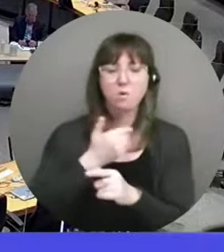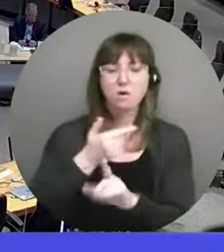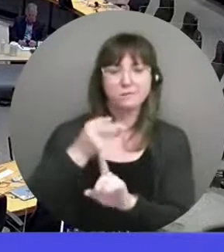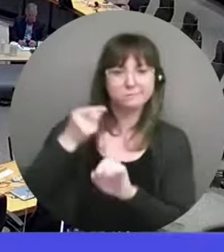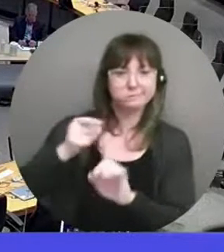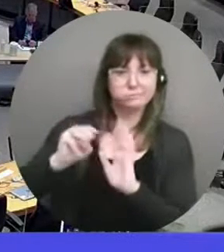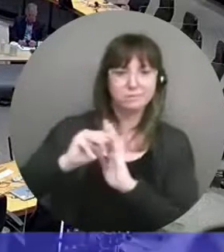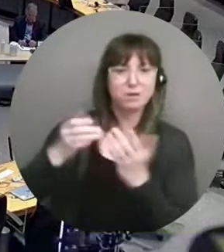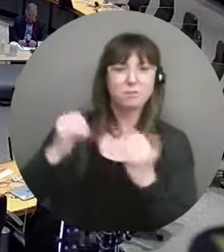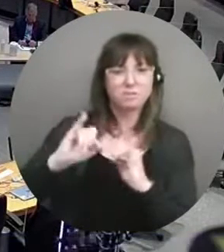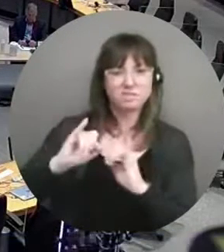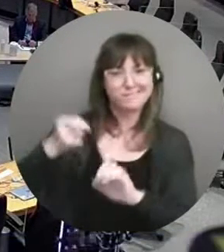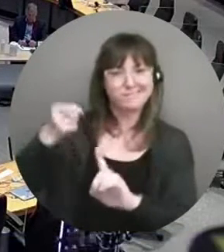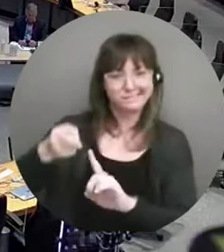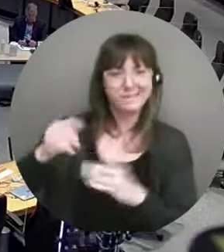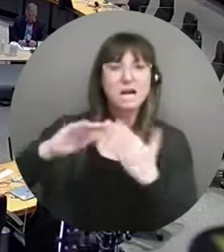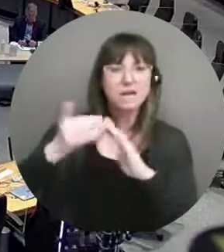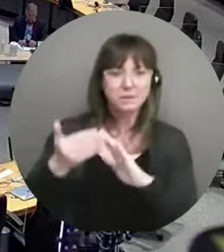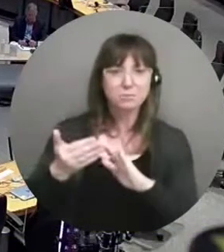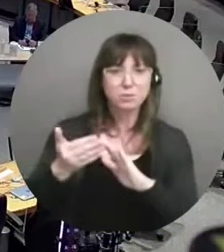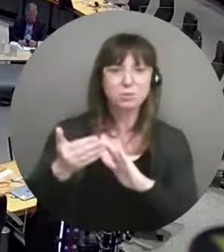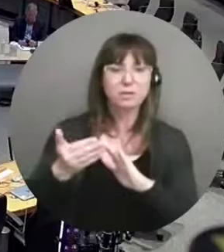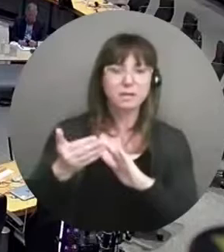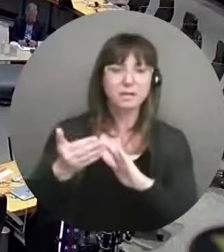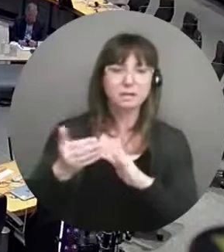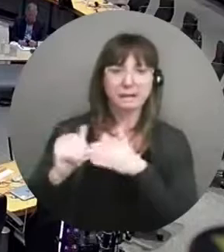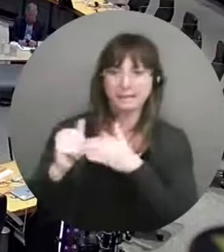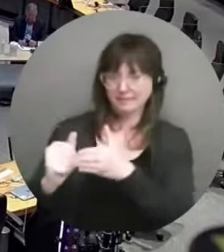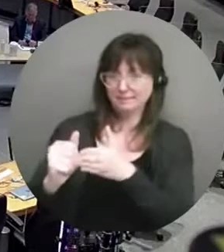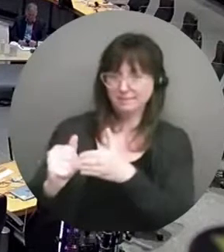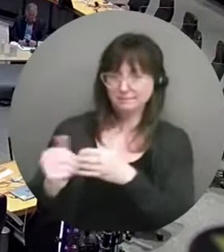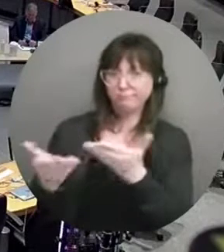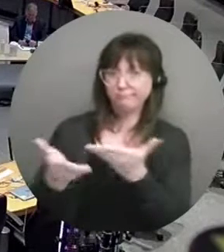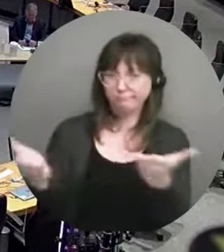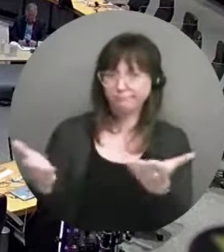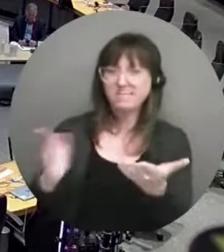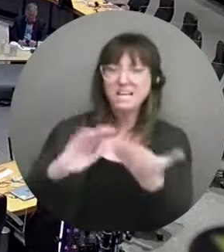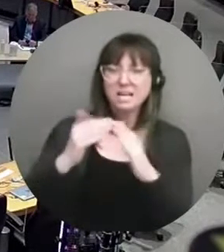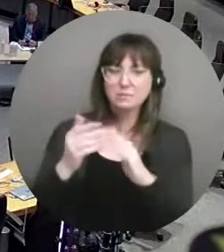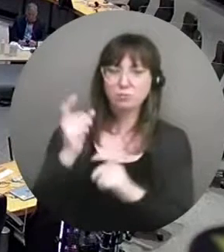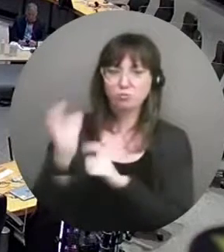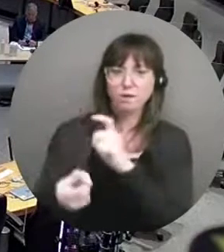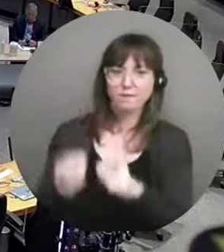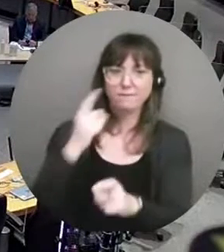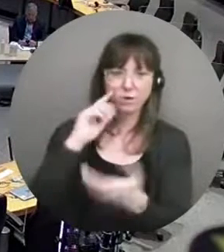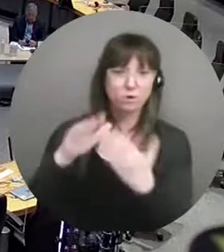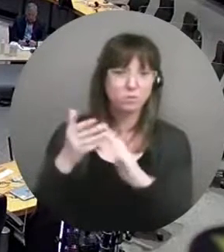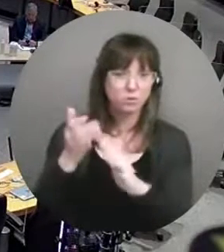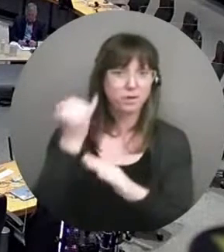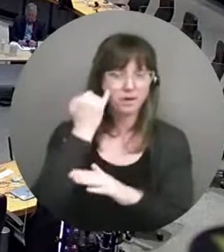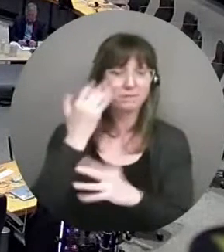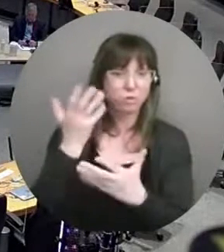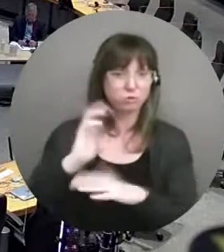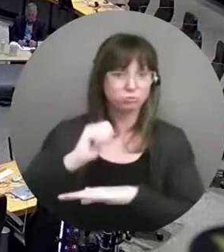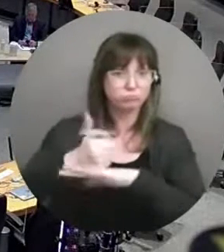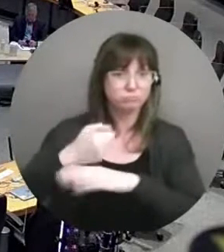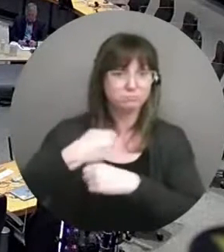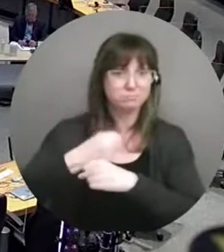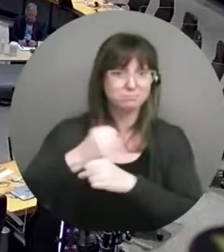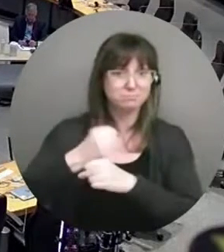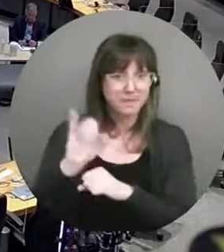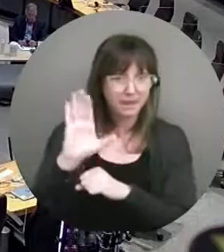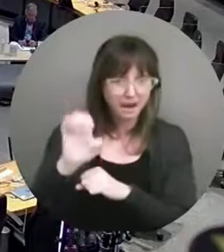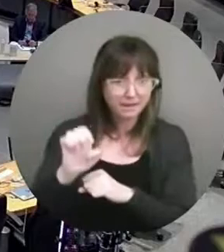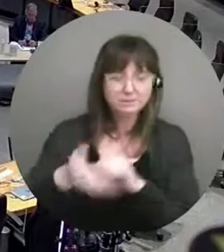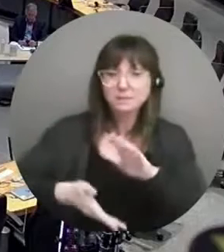community driven, with the community grants to communities who want to make ice and maintain ice